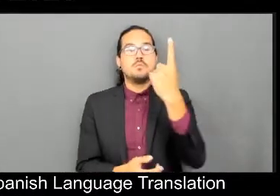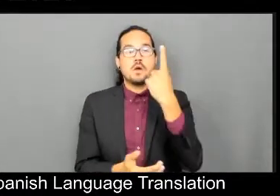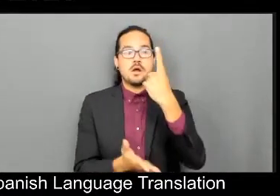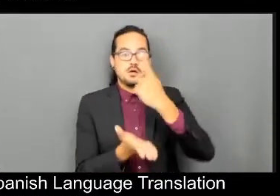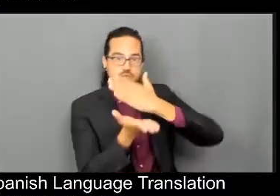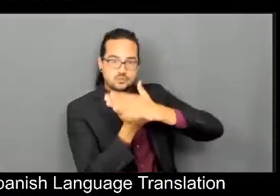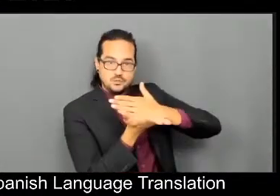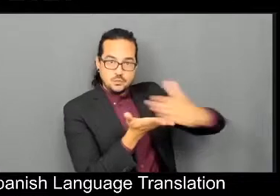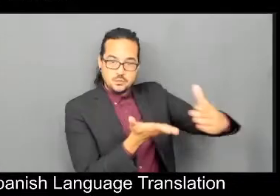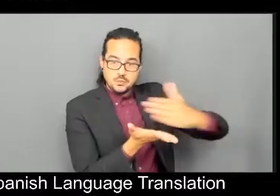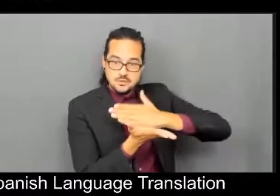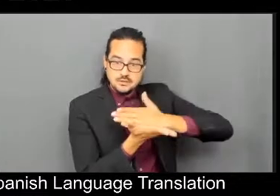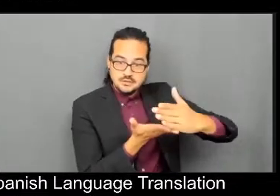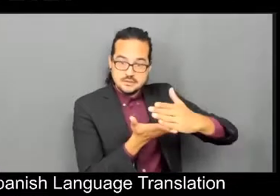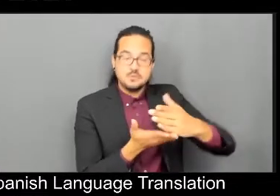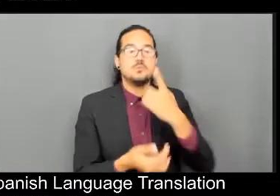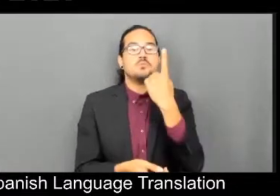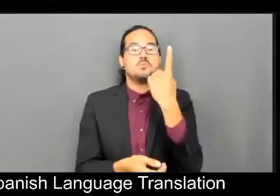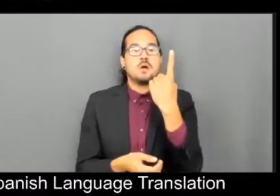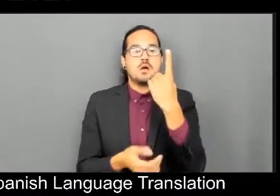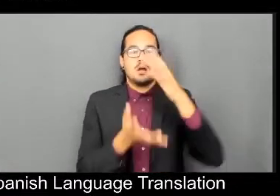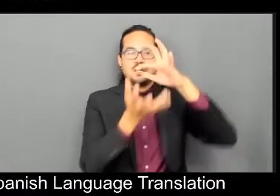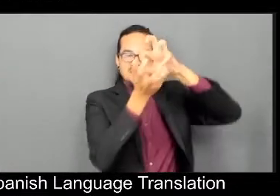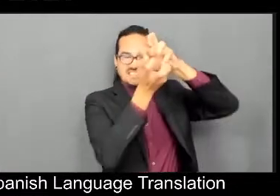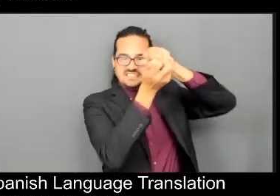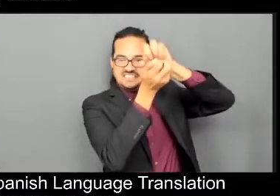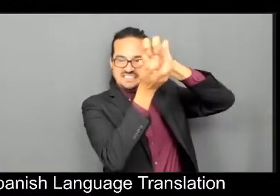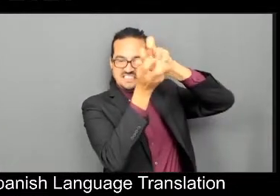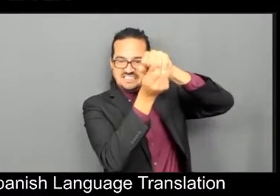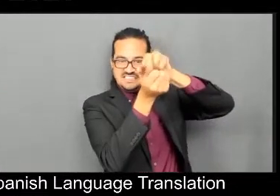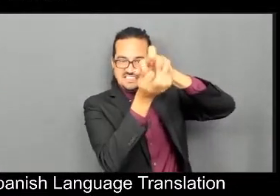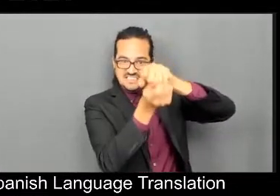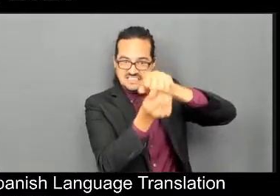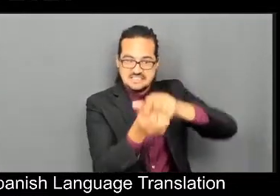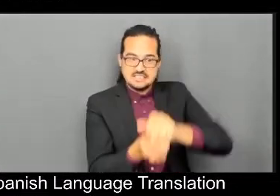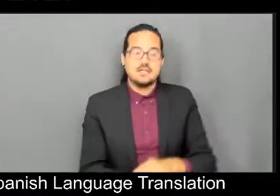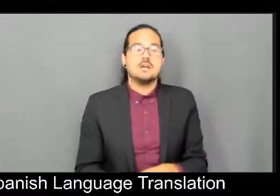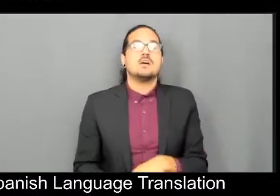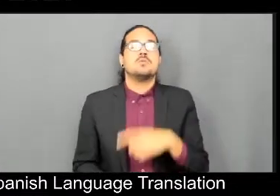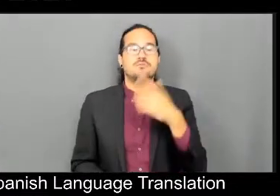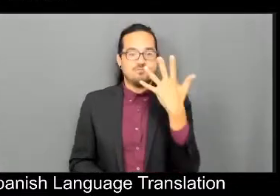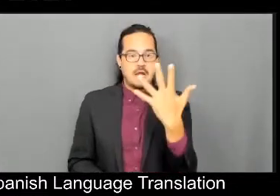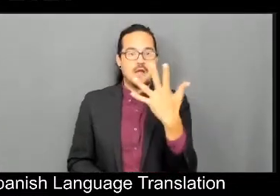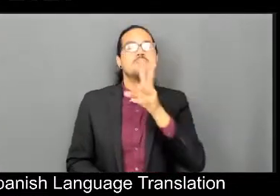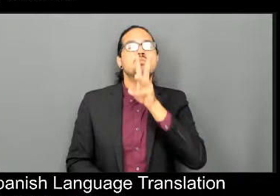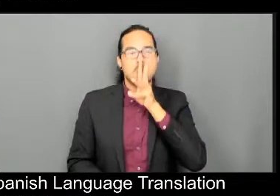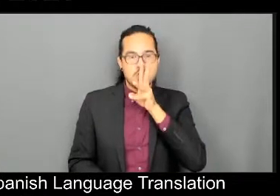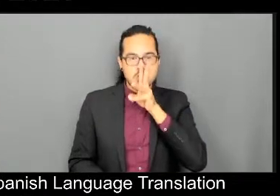operation. Thank you very much for tuning in, and we'll see you again tomorrow.